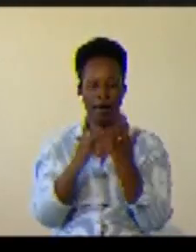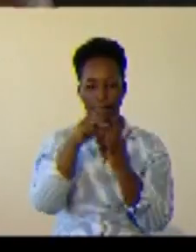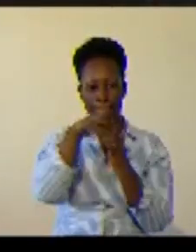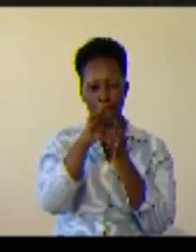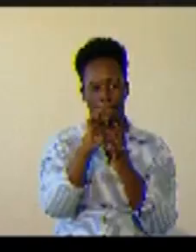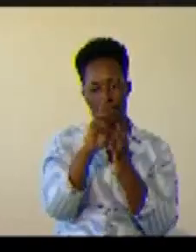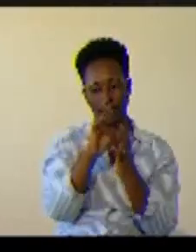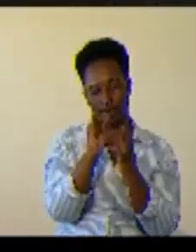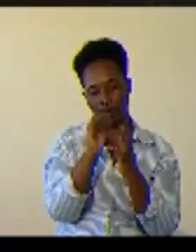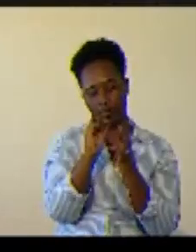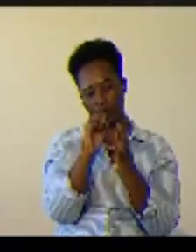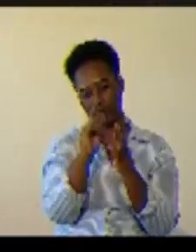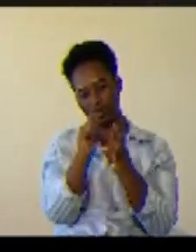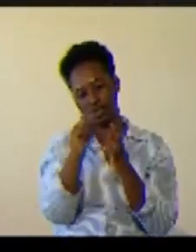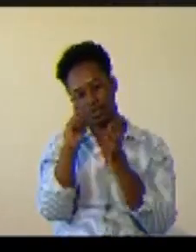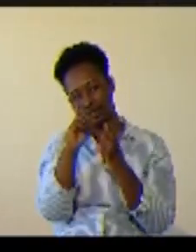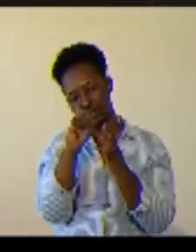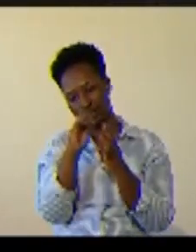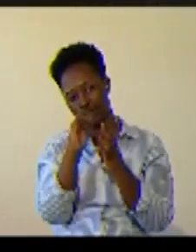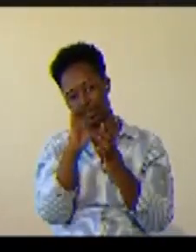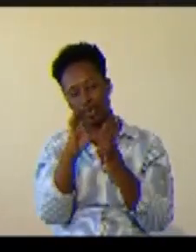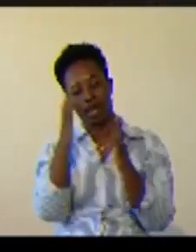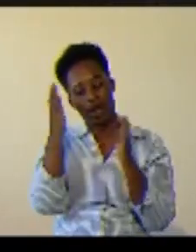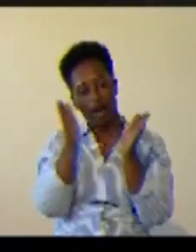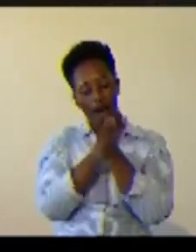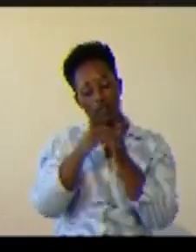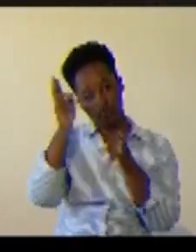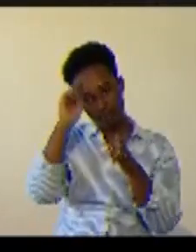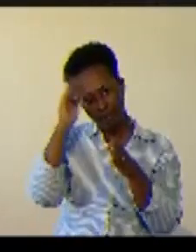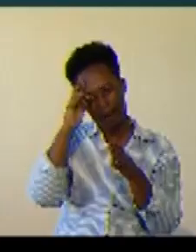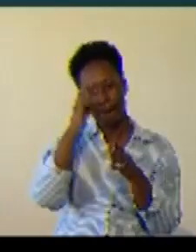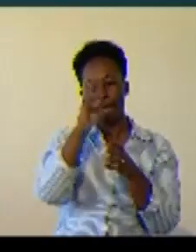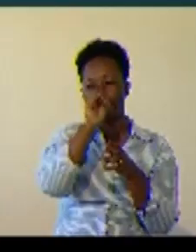how metals react and non-metals react.